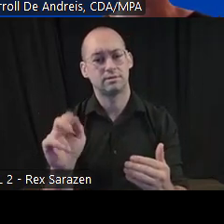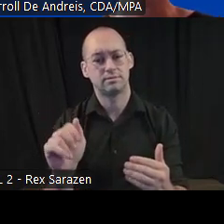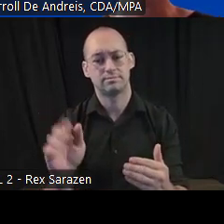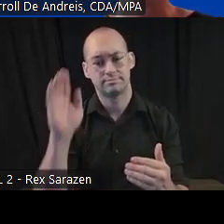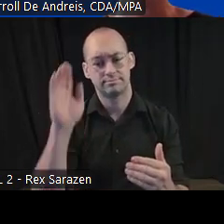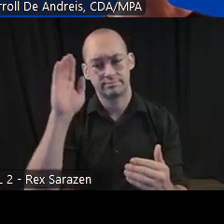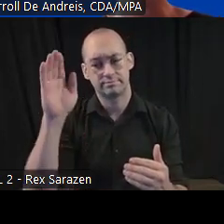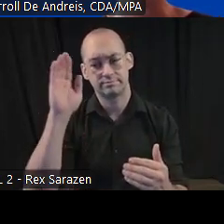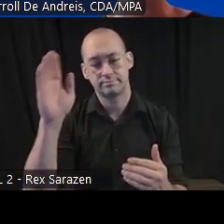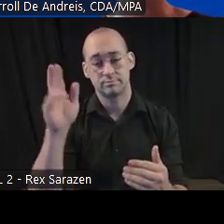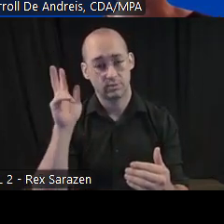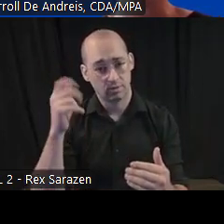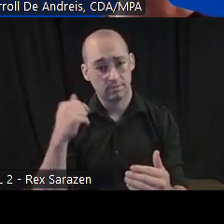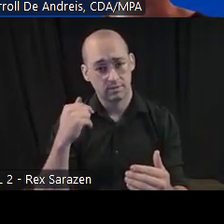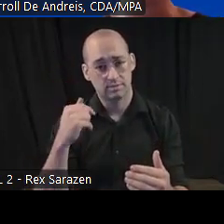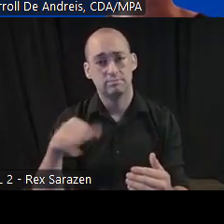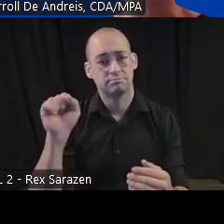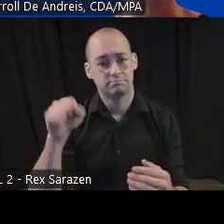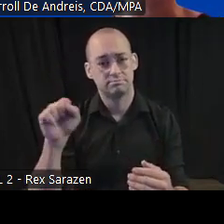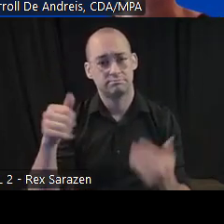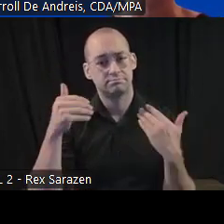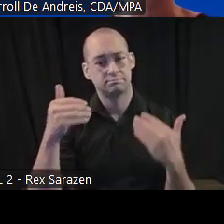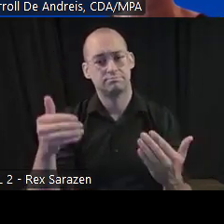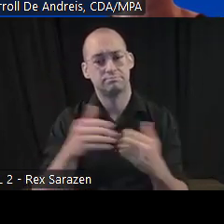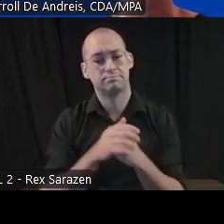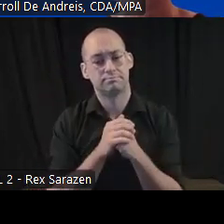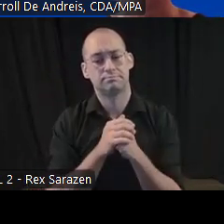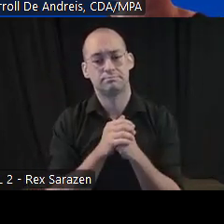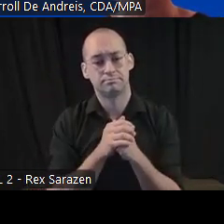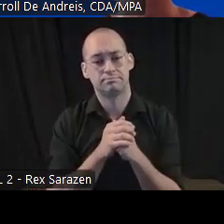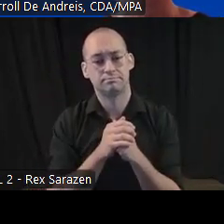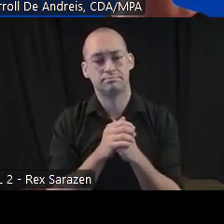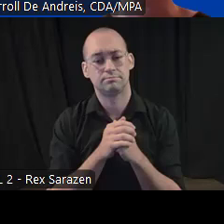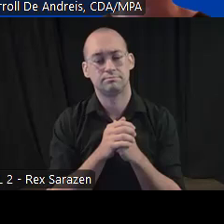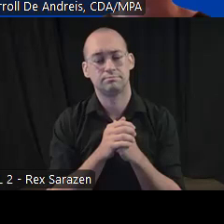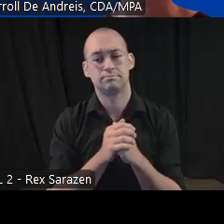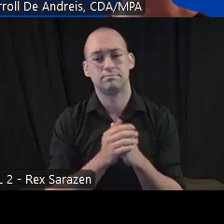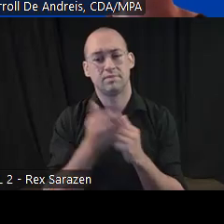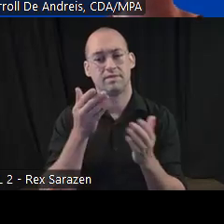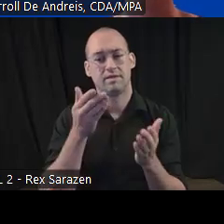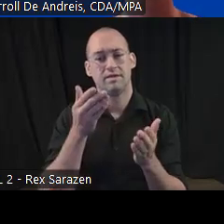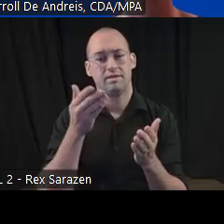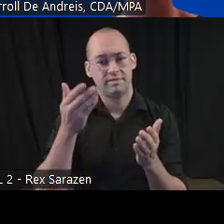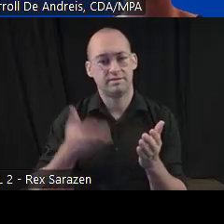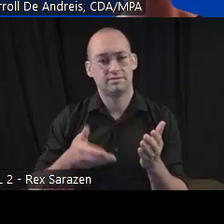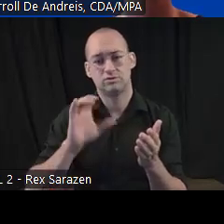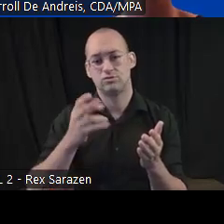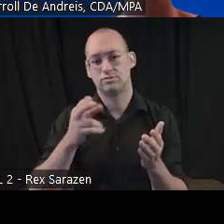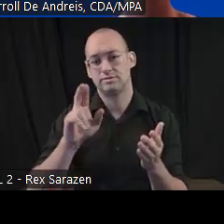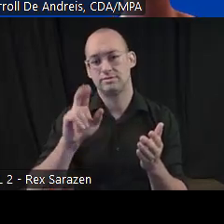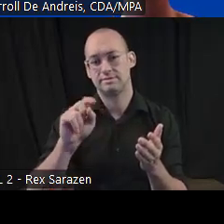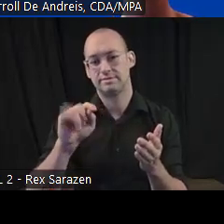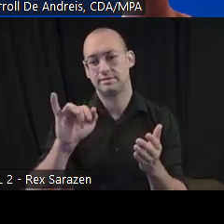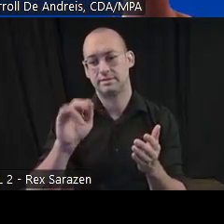Hi, can you hear me? We can. Go ahead. Thank you Cool. very much. Yeah, hi, this is Christina Lechman.